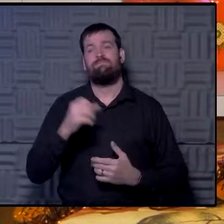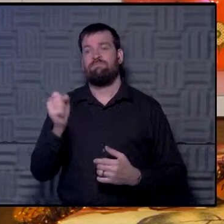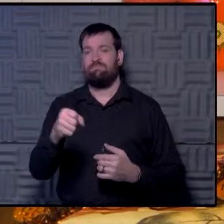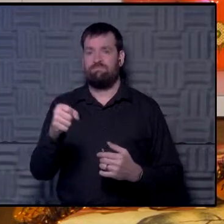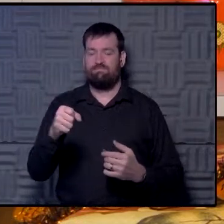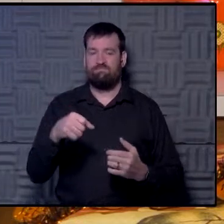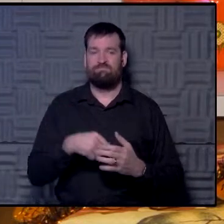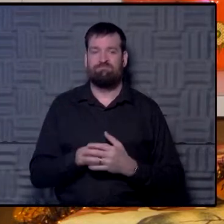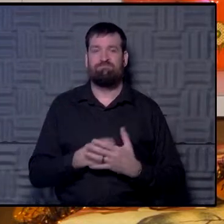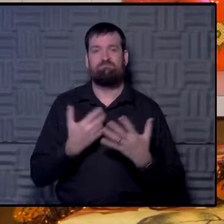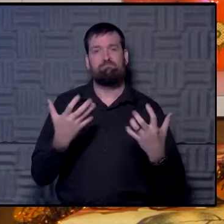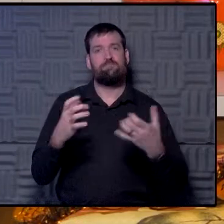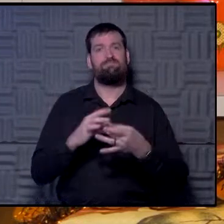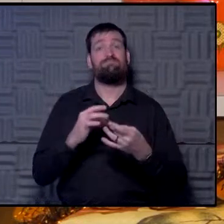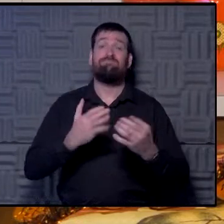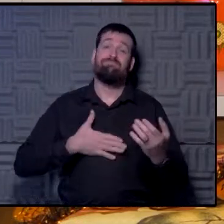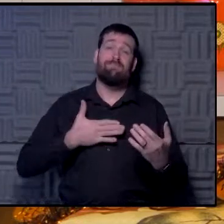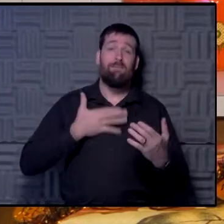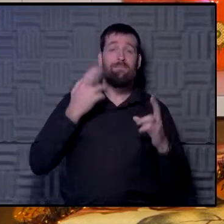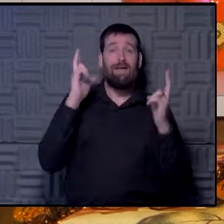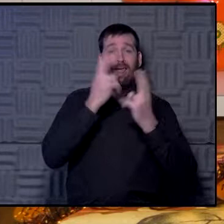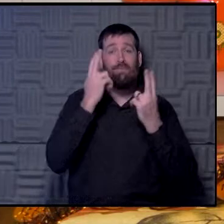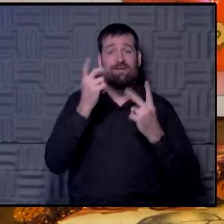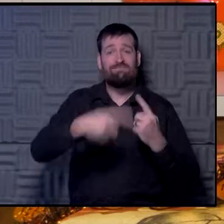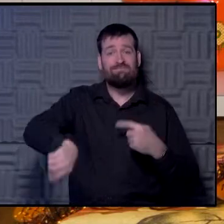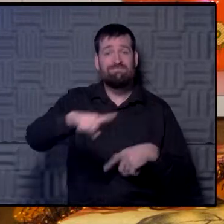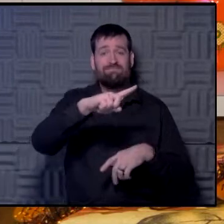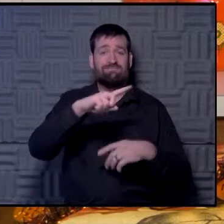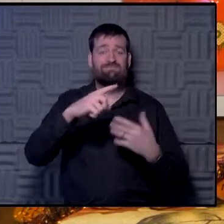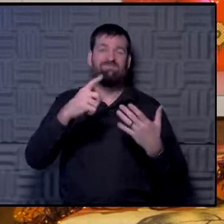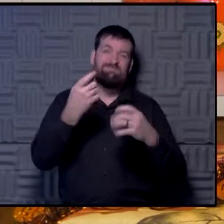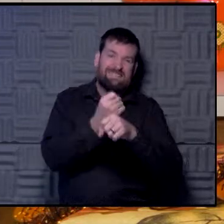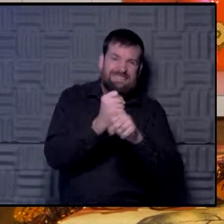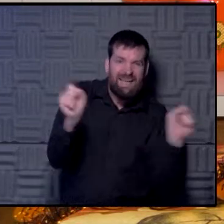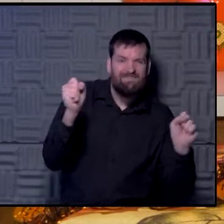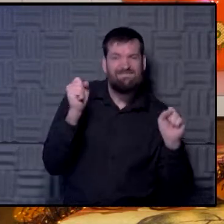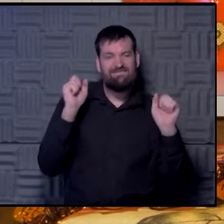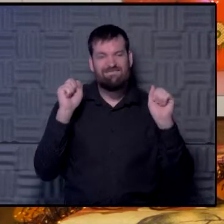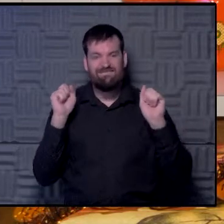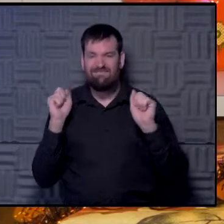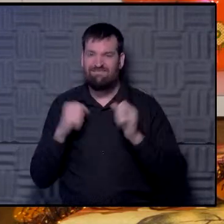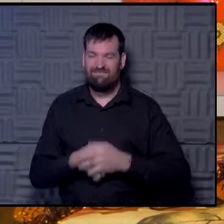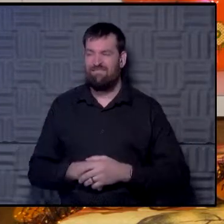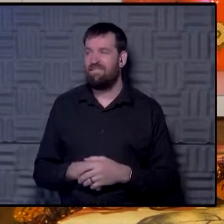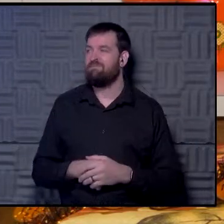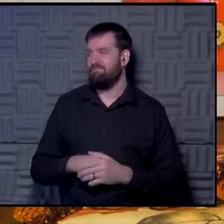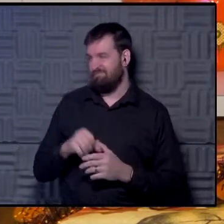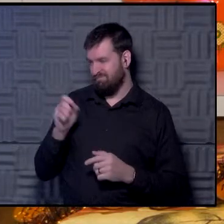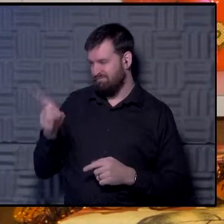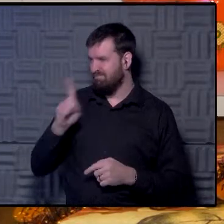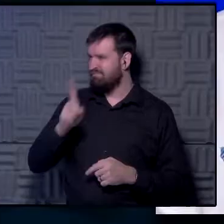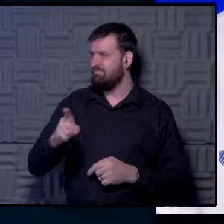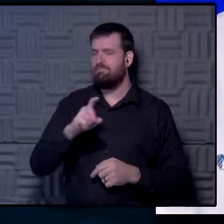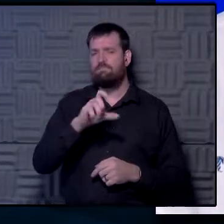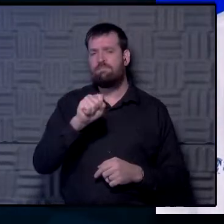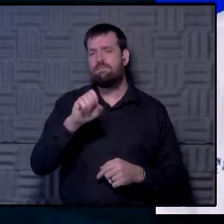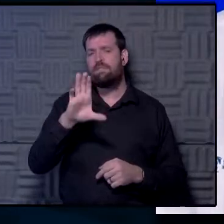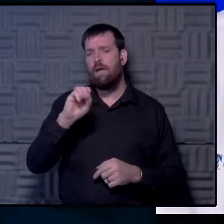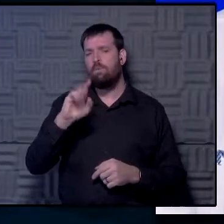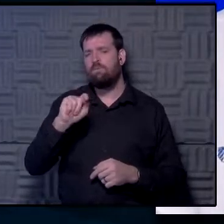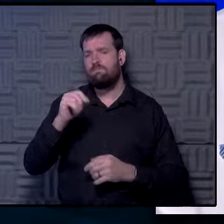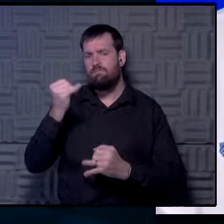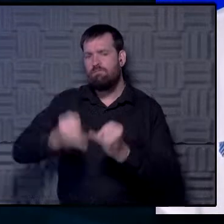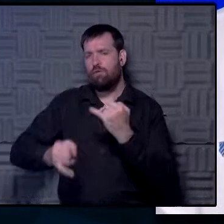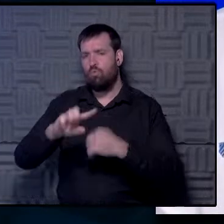just want to say happy Halloween, everyone. And be safe out there. You bet. And Scott, one final question for